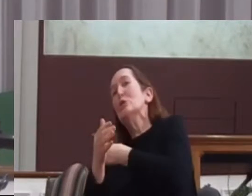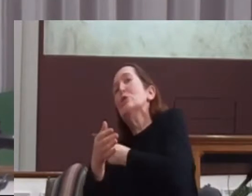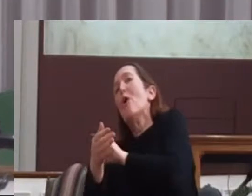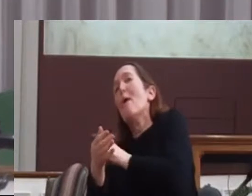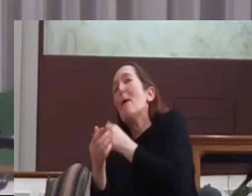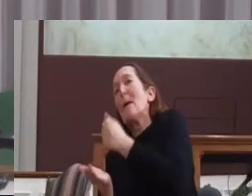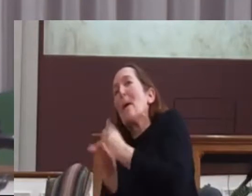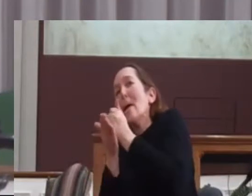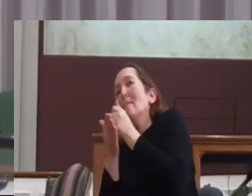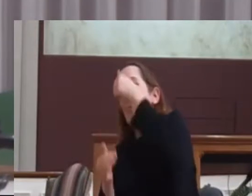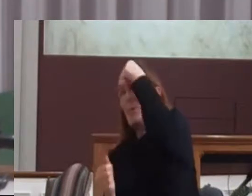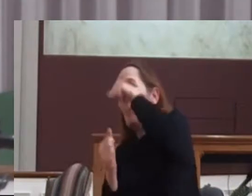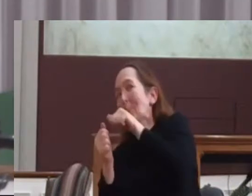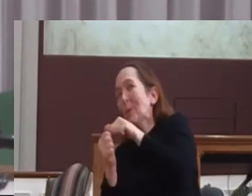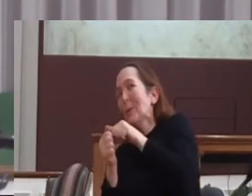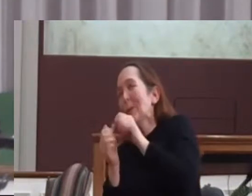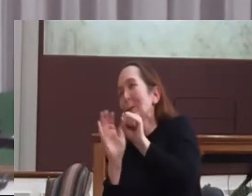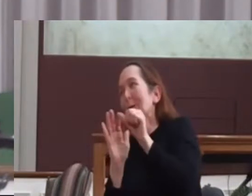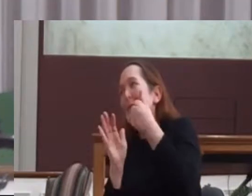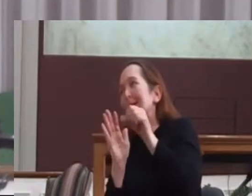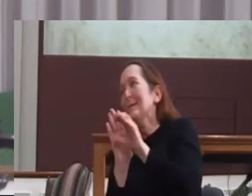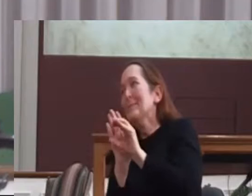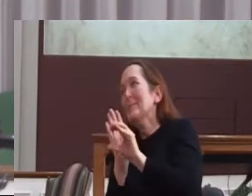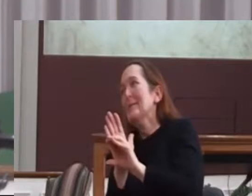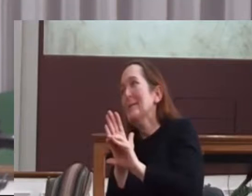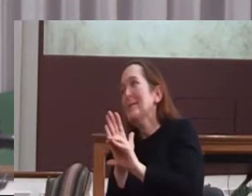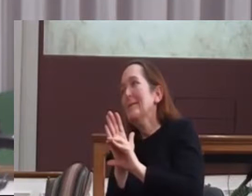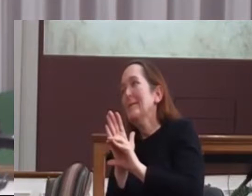They're singing over here. They're trying to get there.